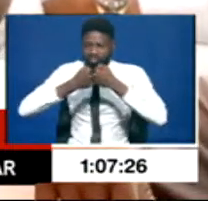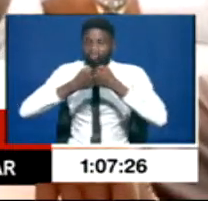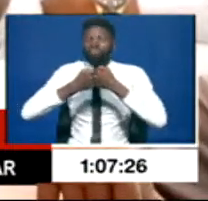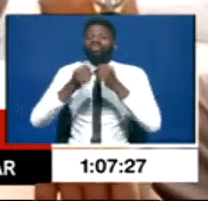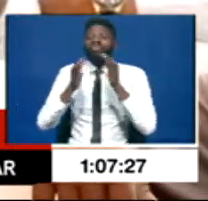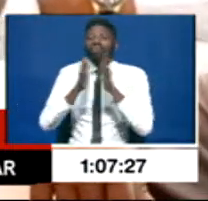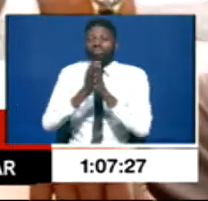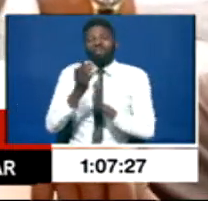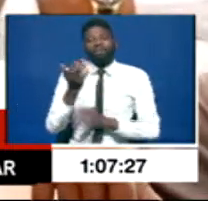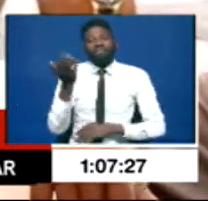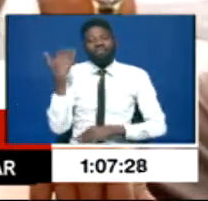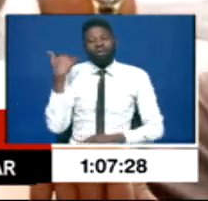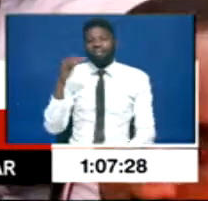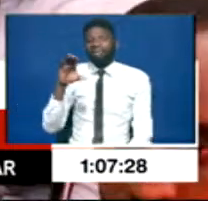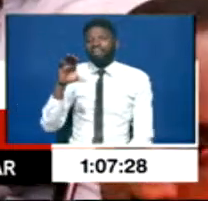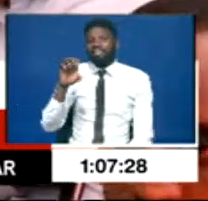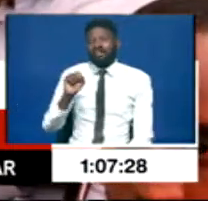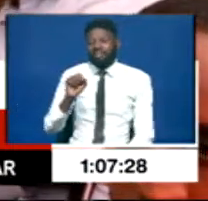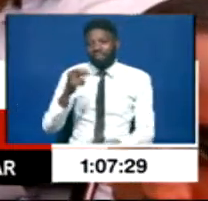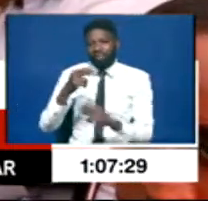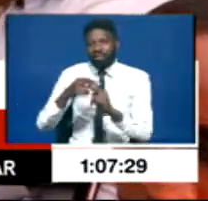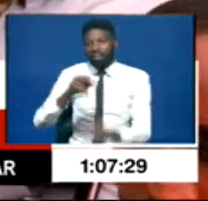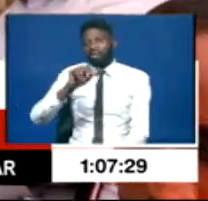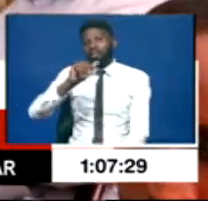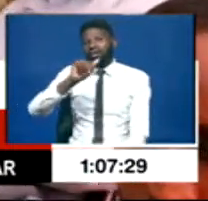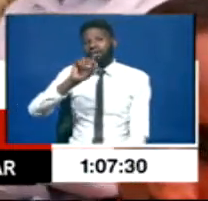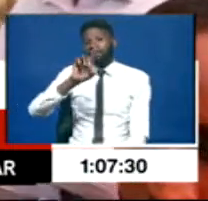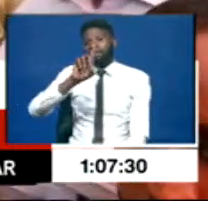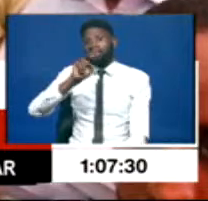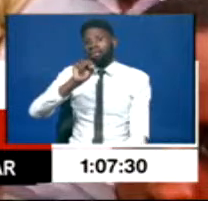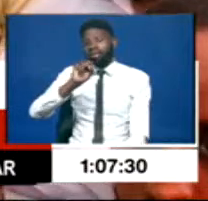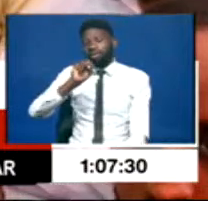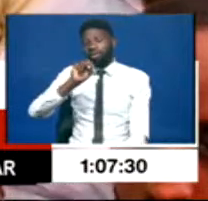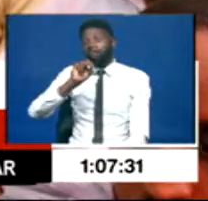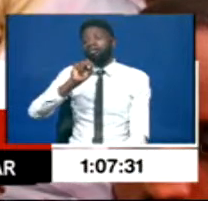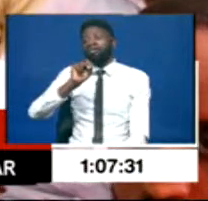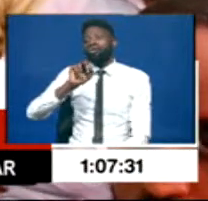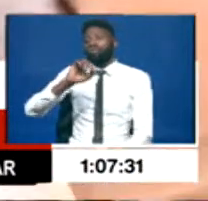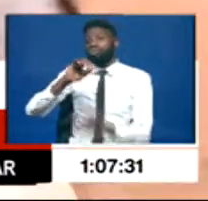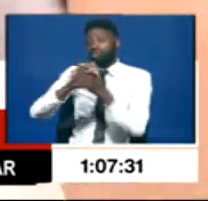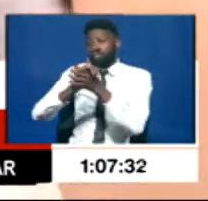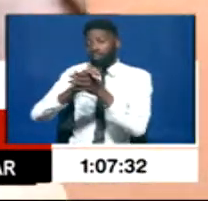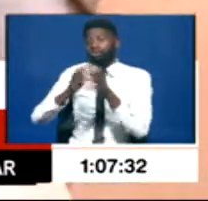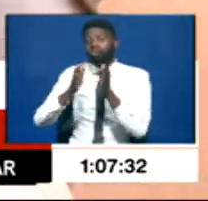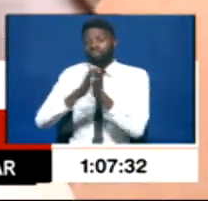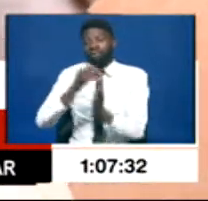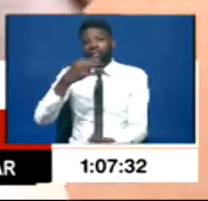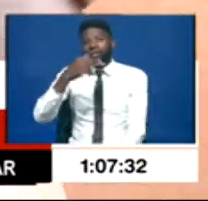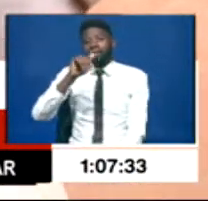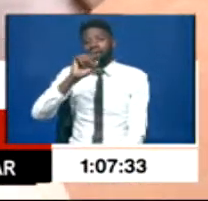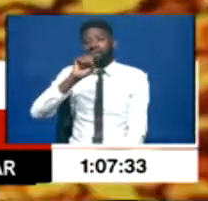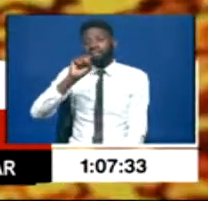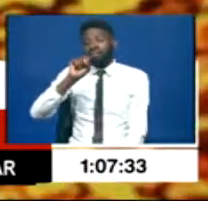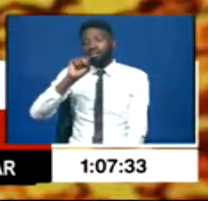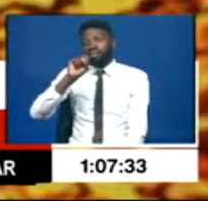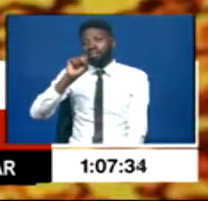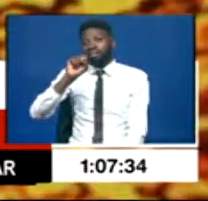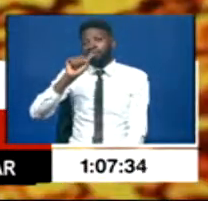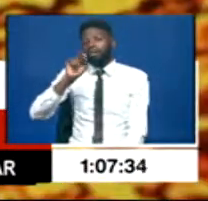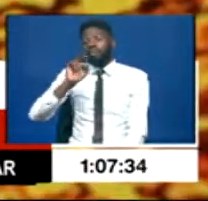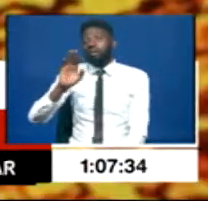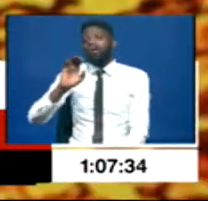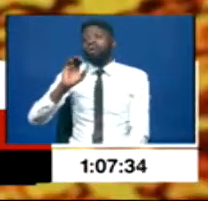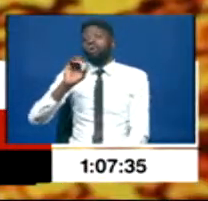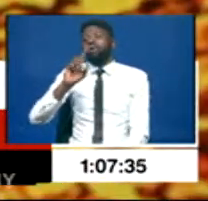Cabinet Secretary Aden Mohammed of Jubilee, Hassan Noor Hassan of ODM, and Ali Noor Eden of UDA. We